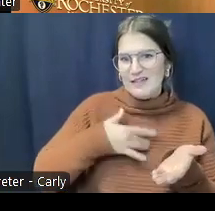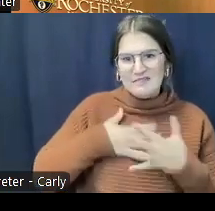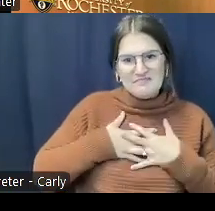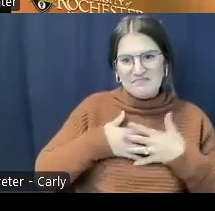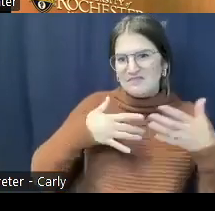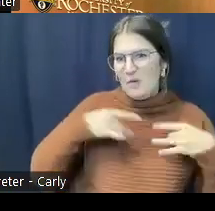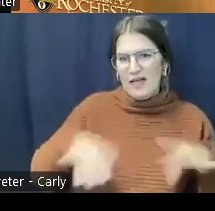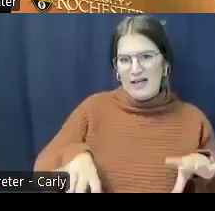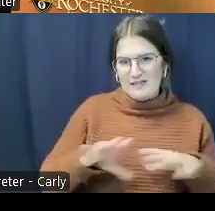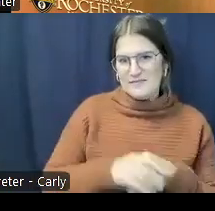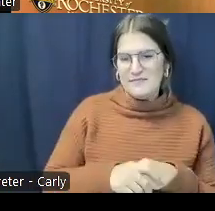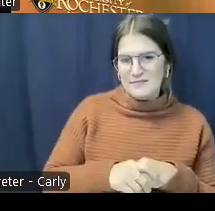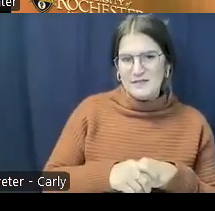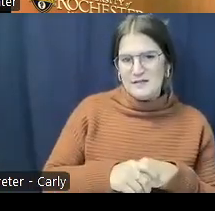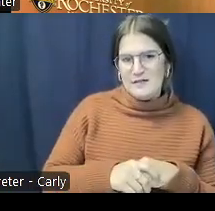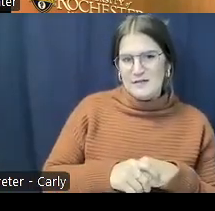feelings.